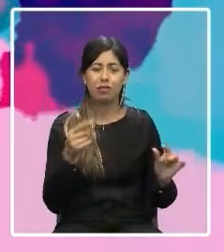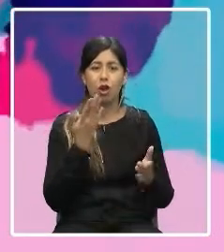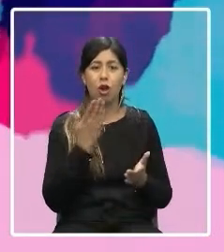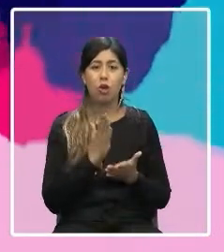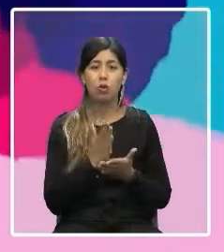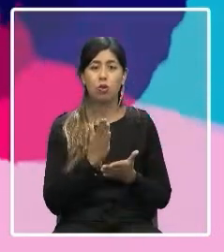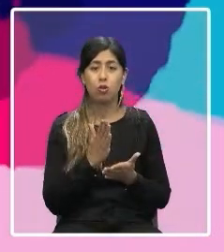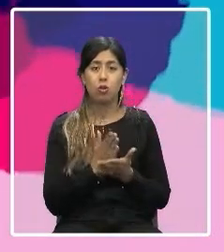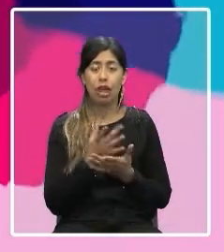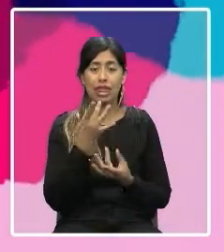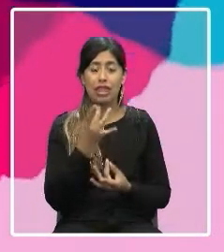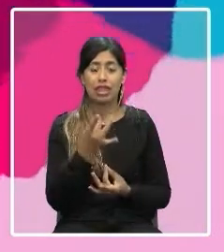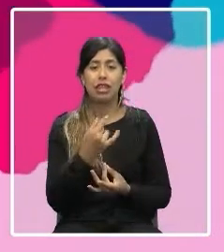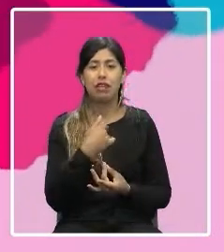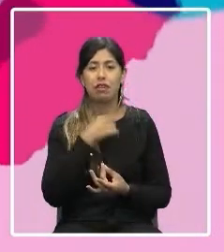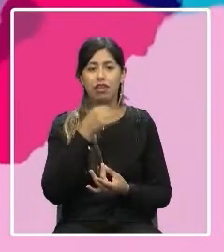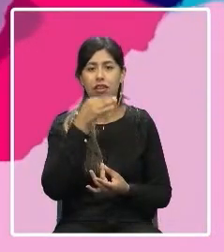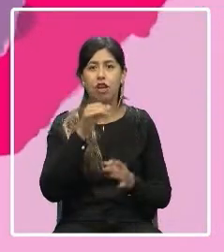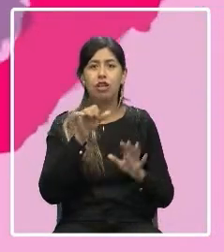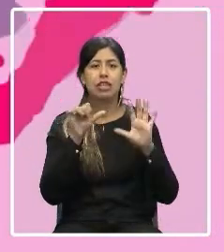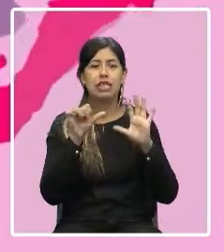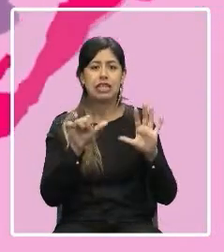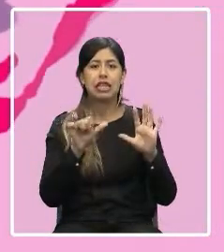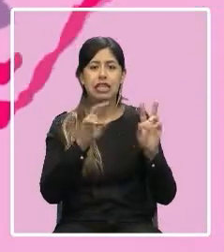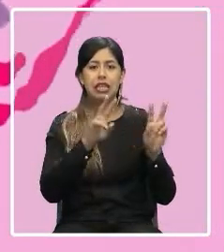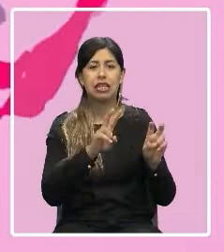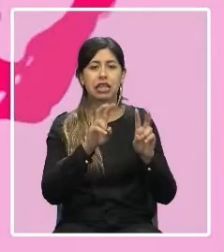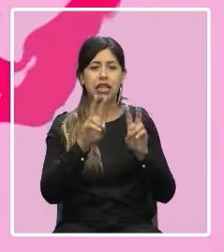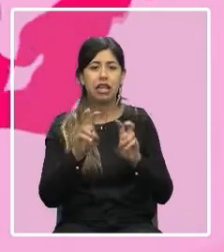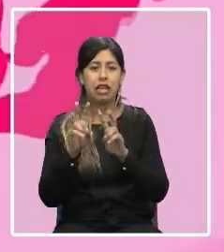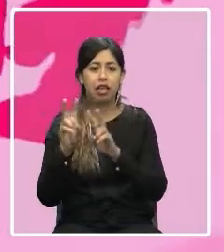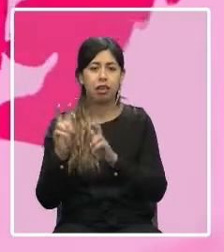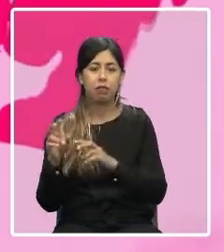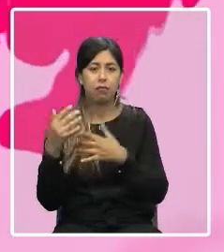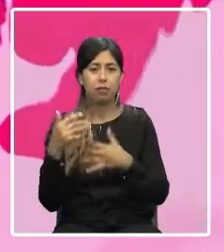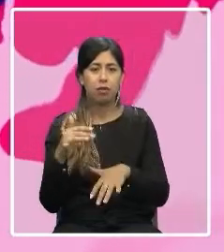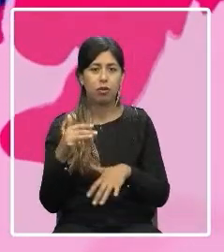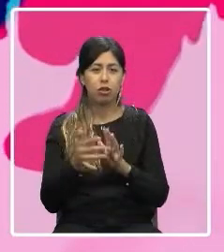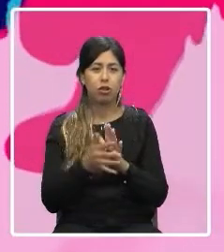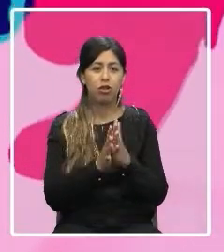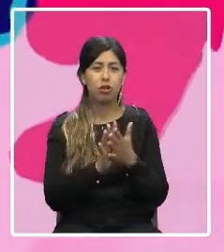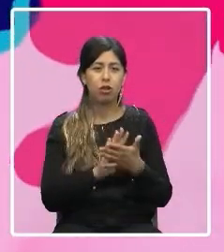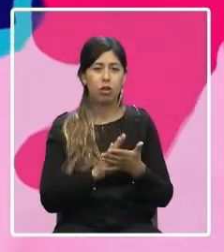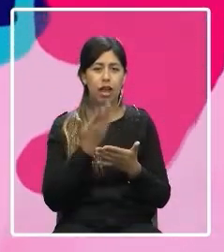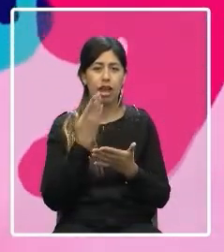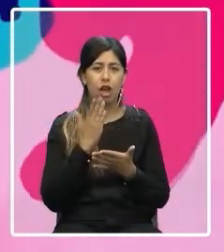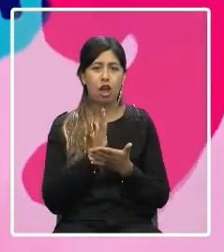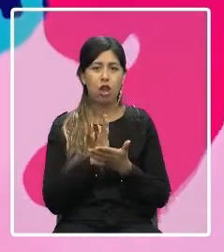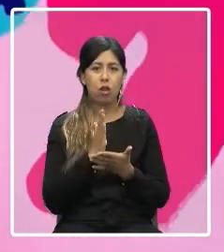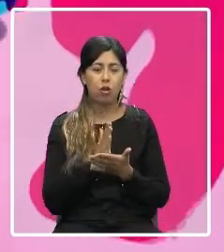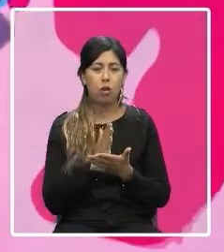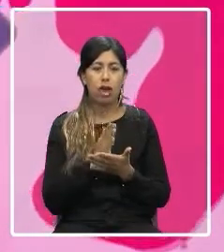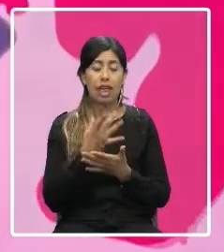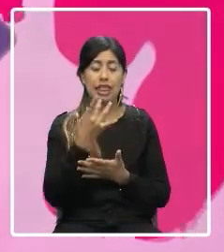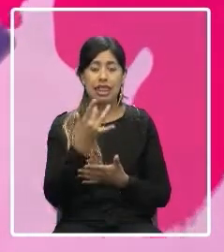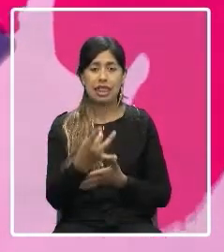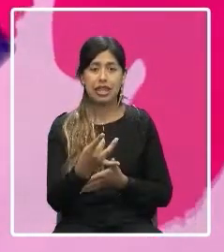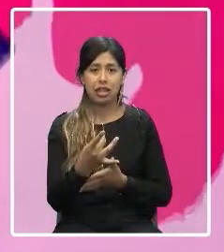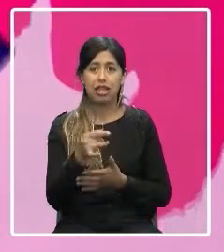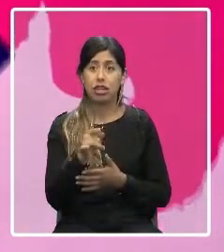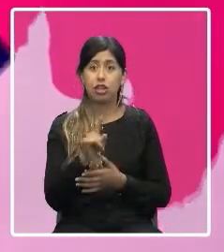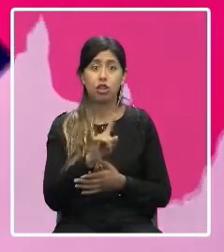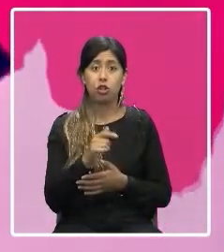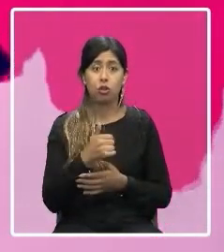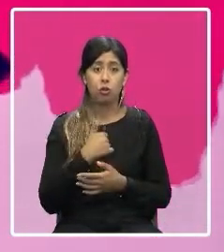any type of addictive behavior. And if you don't fulfill or endorse all of these 6 components, then I don't define that as a